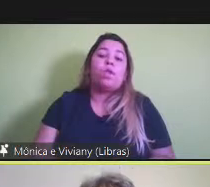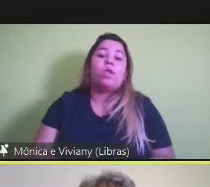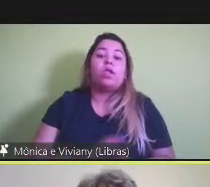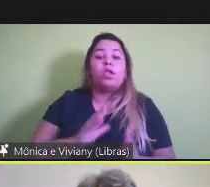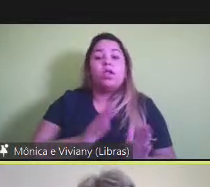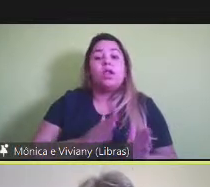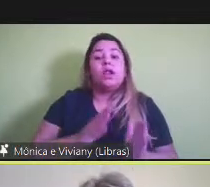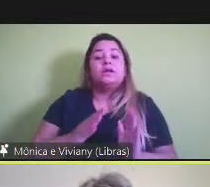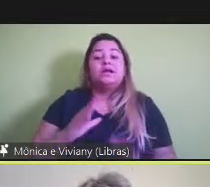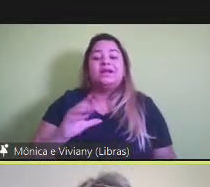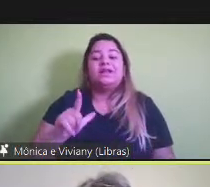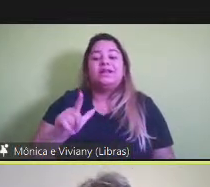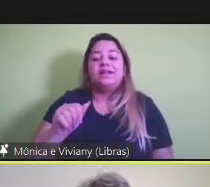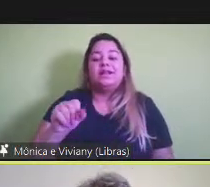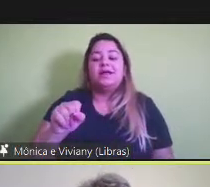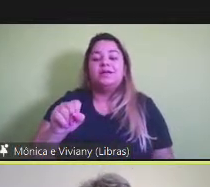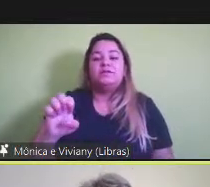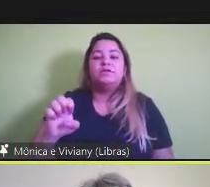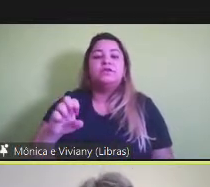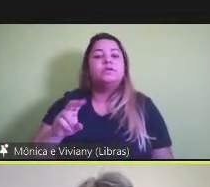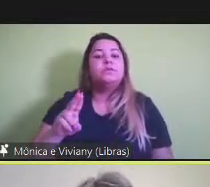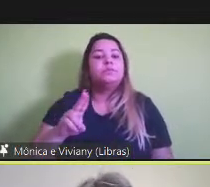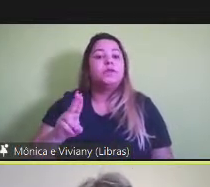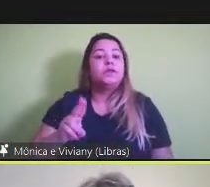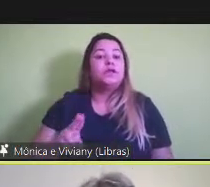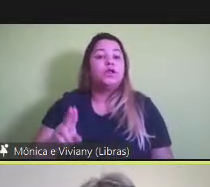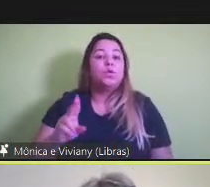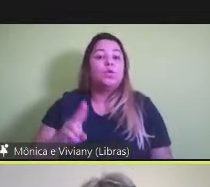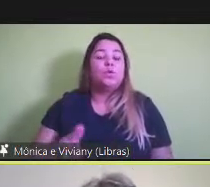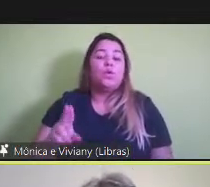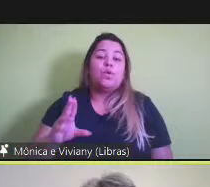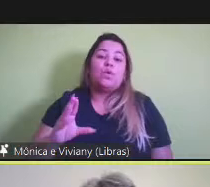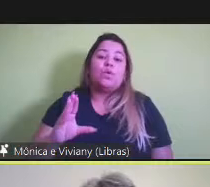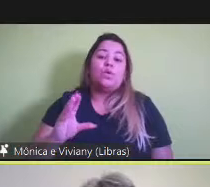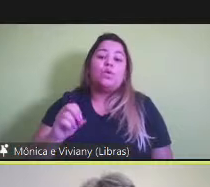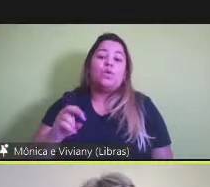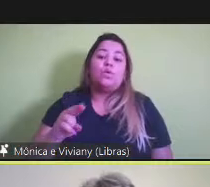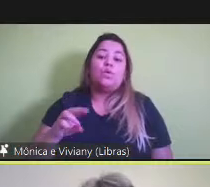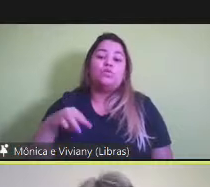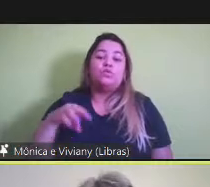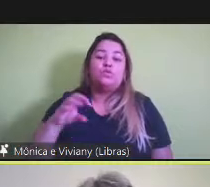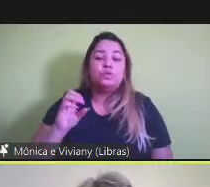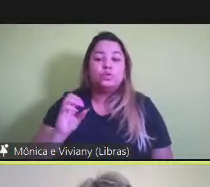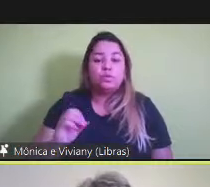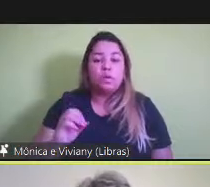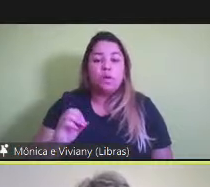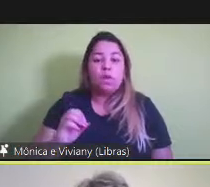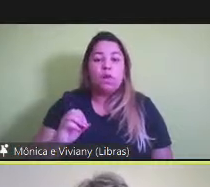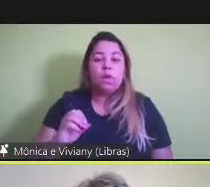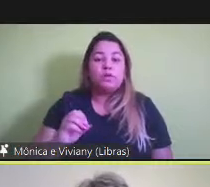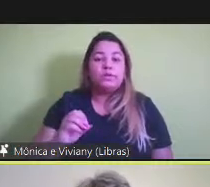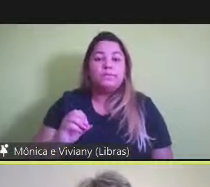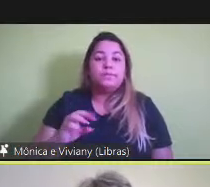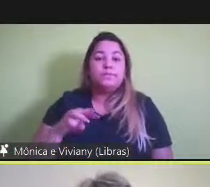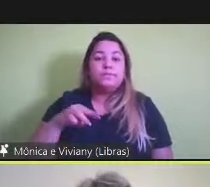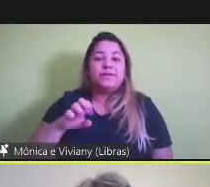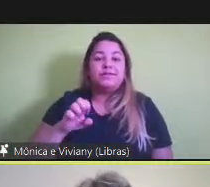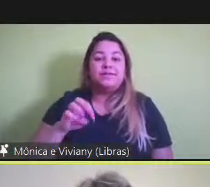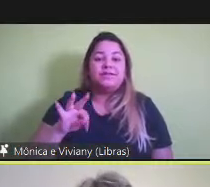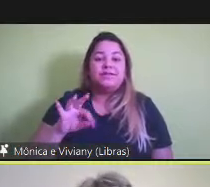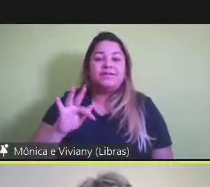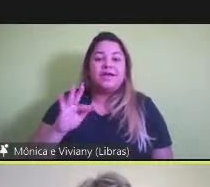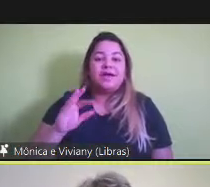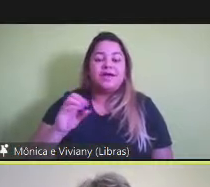humanities. It has a difference in classes and different in social classes and different consumptions as